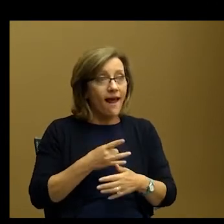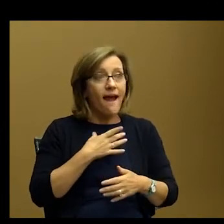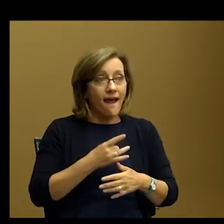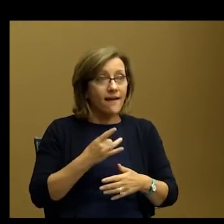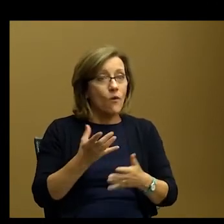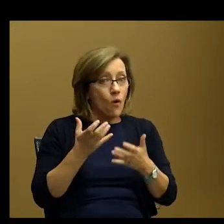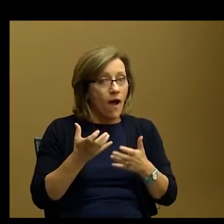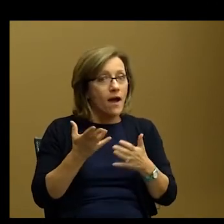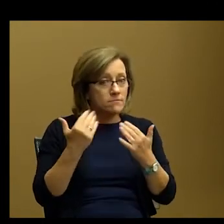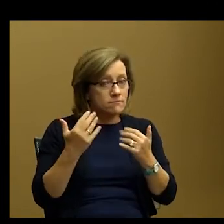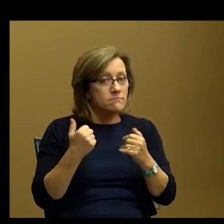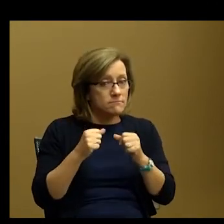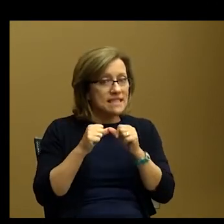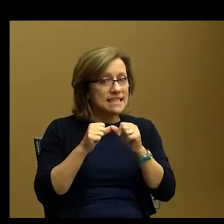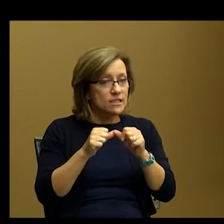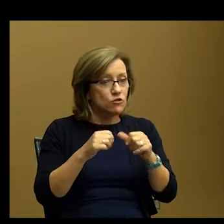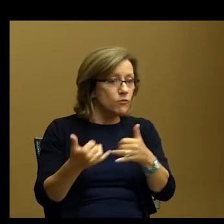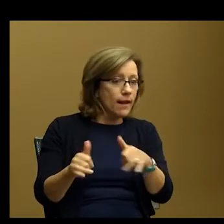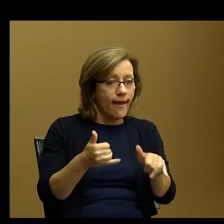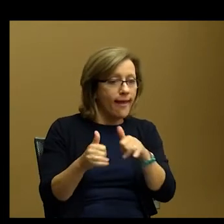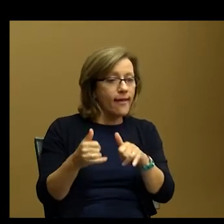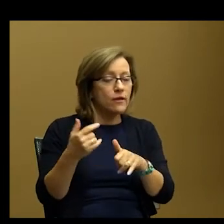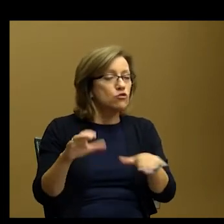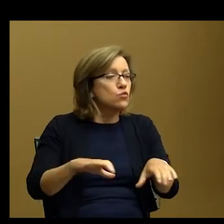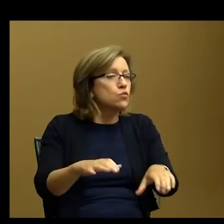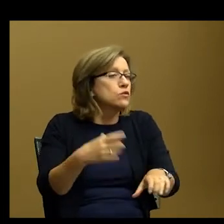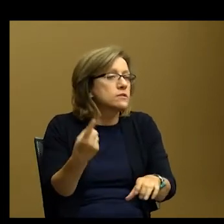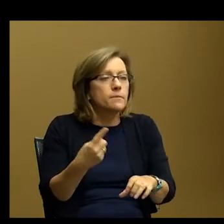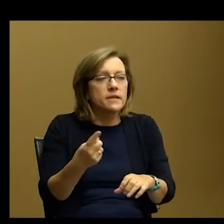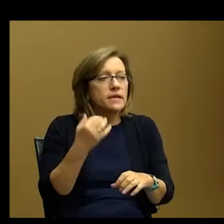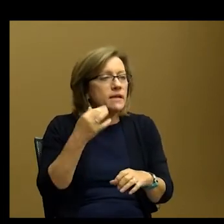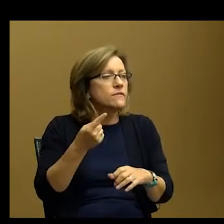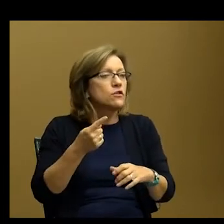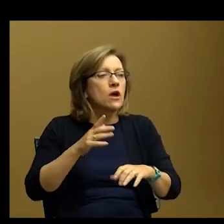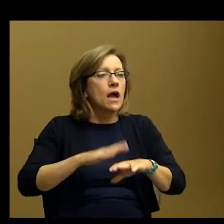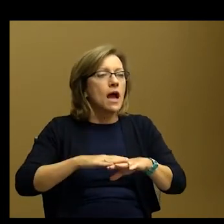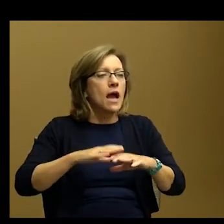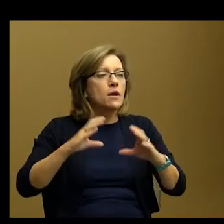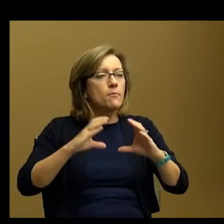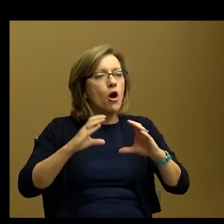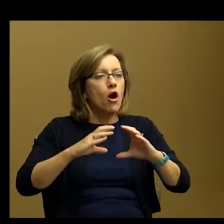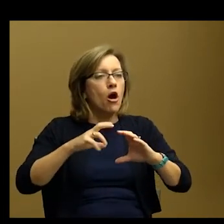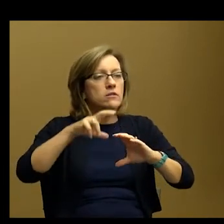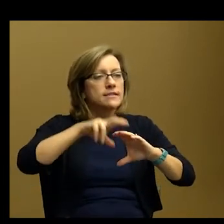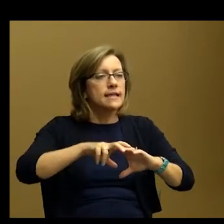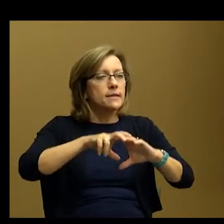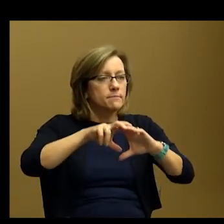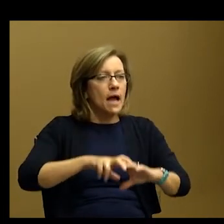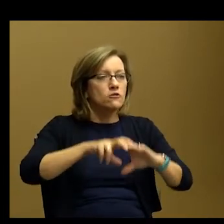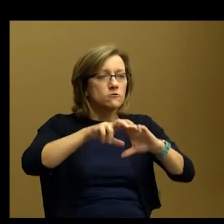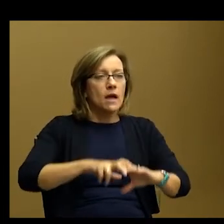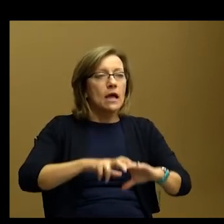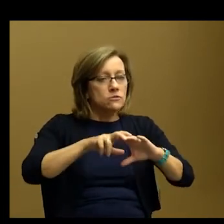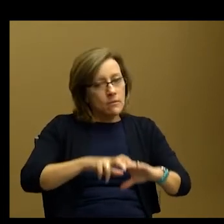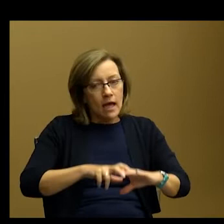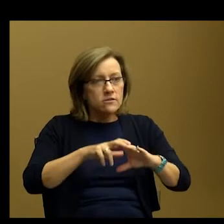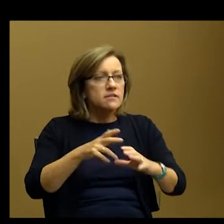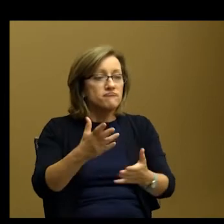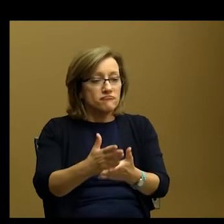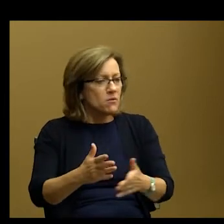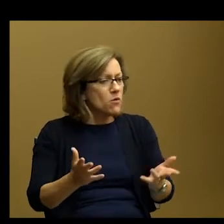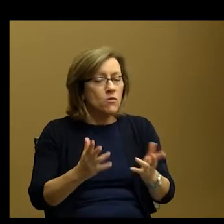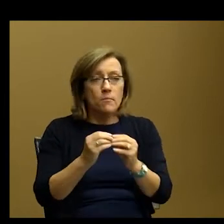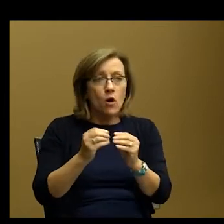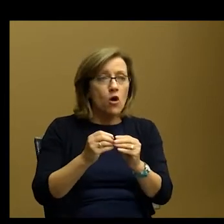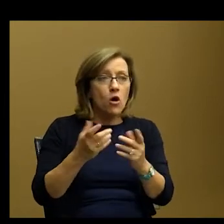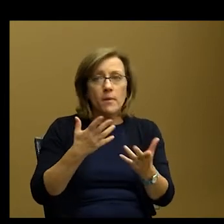to continue an activity. You know, like if you're bouncing on a ball or something and they want more, they may,